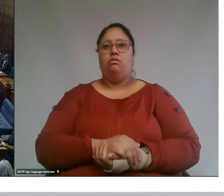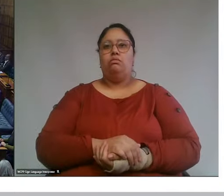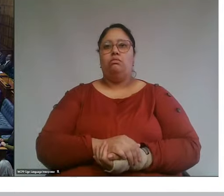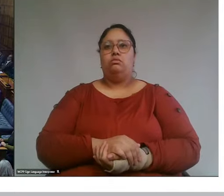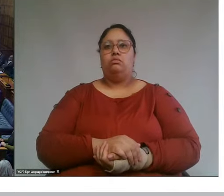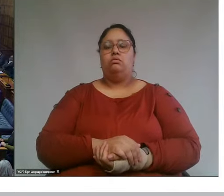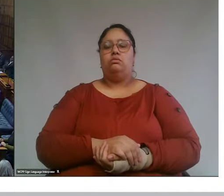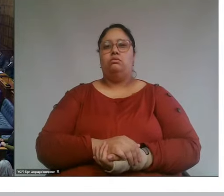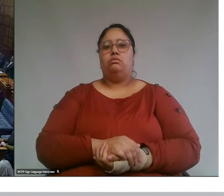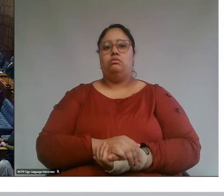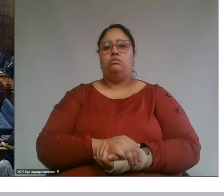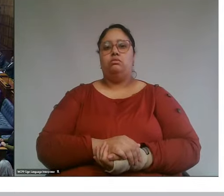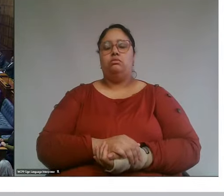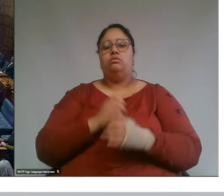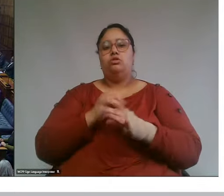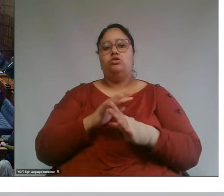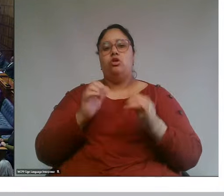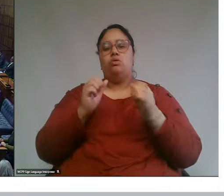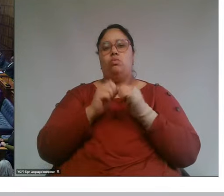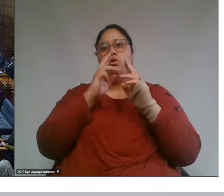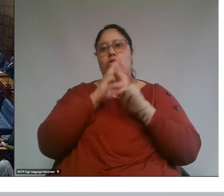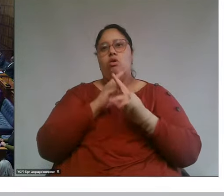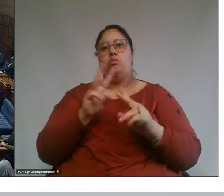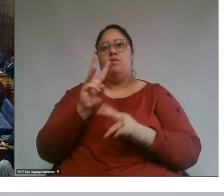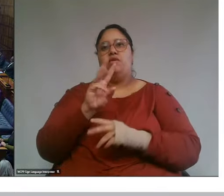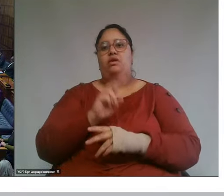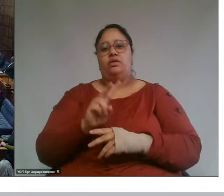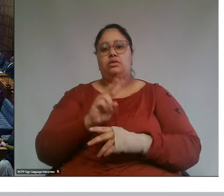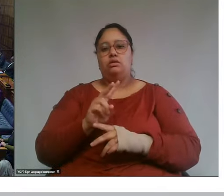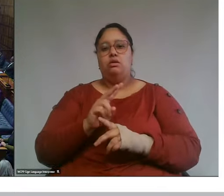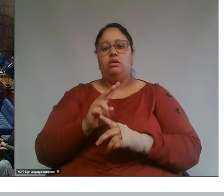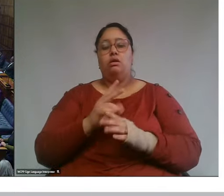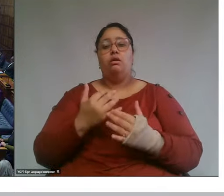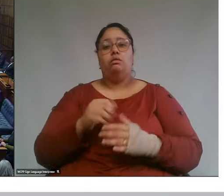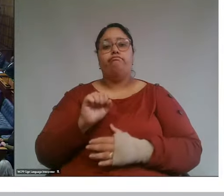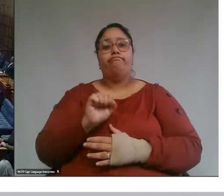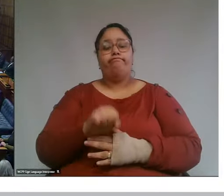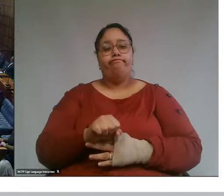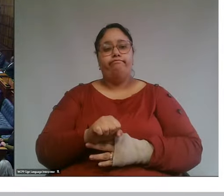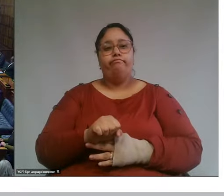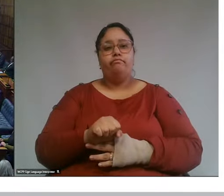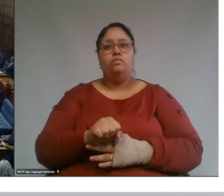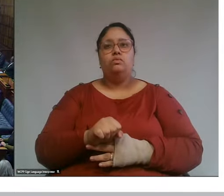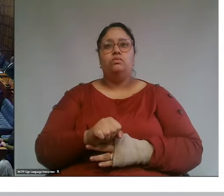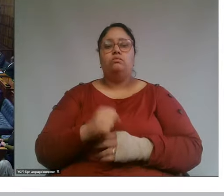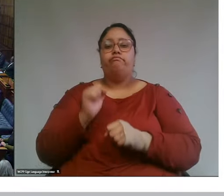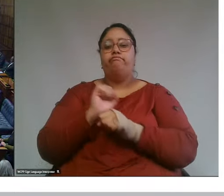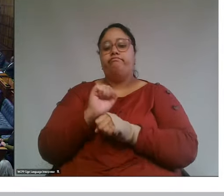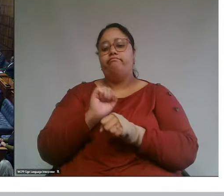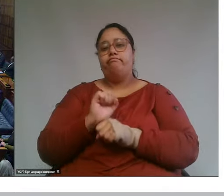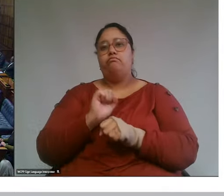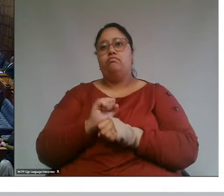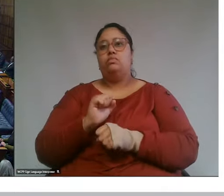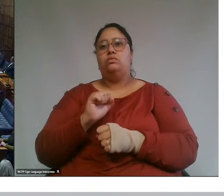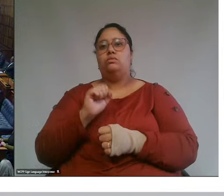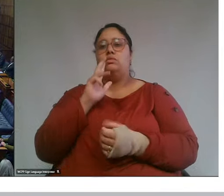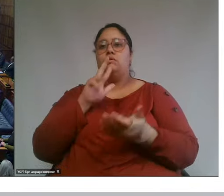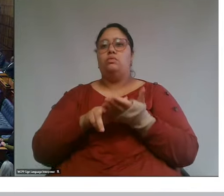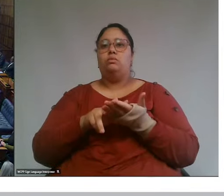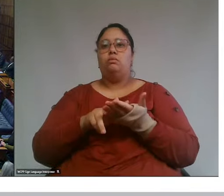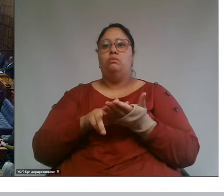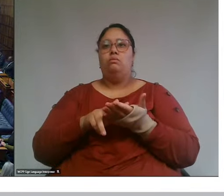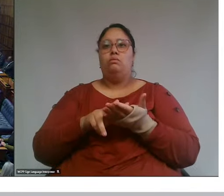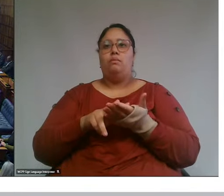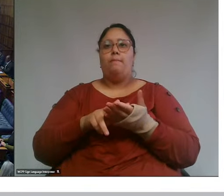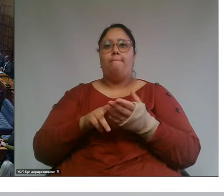starting with honorable feresten uh absolutely um construction approvals uh are a